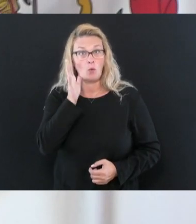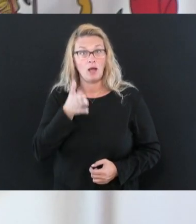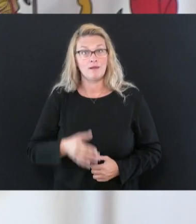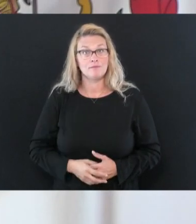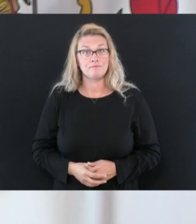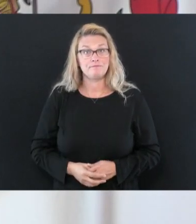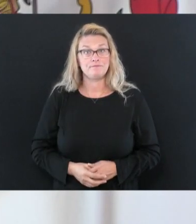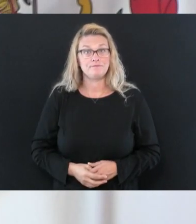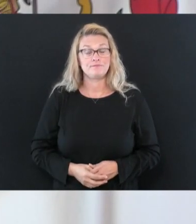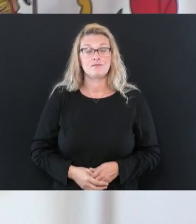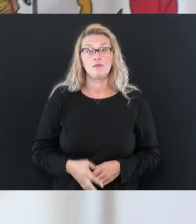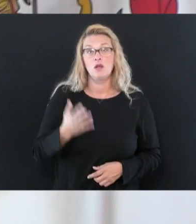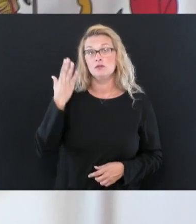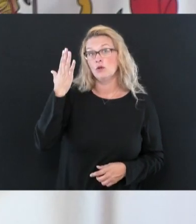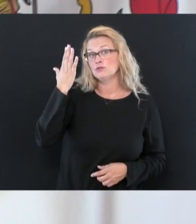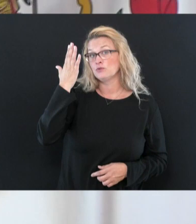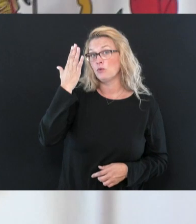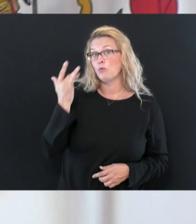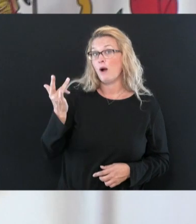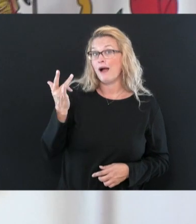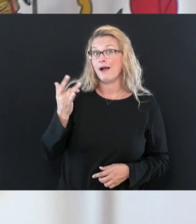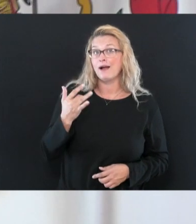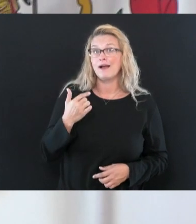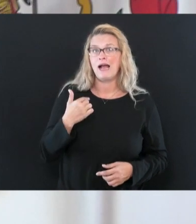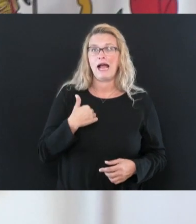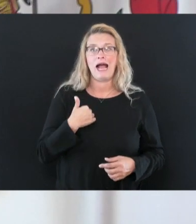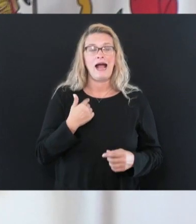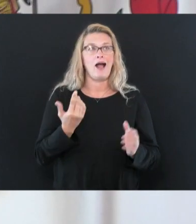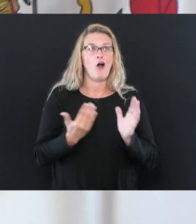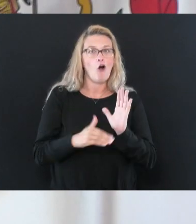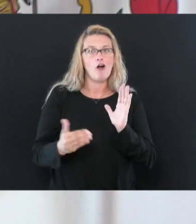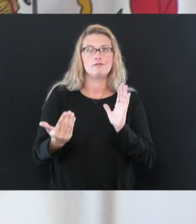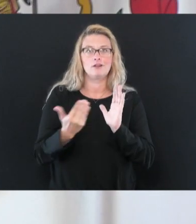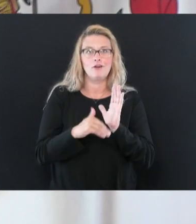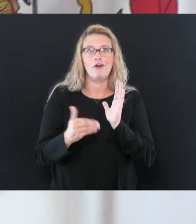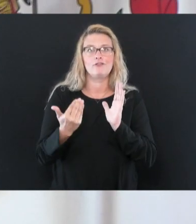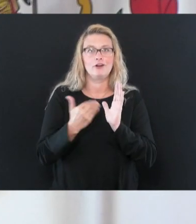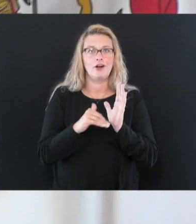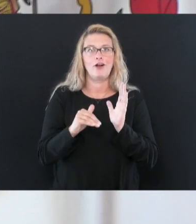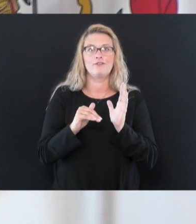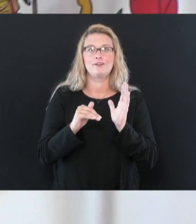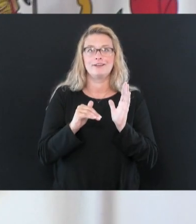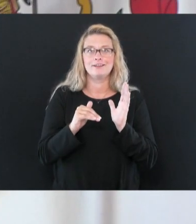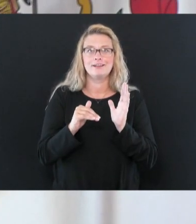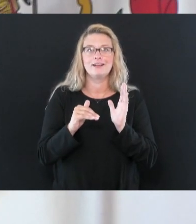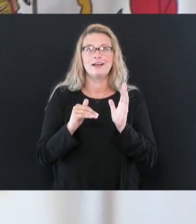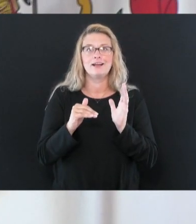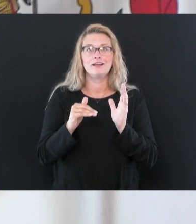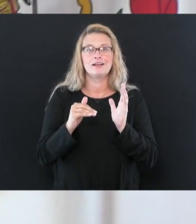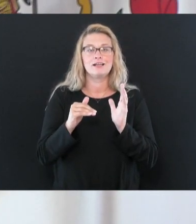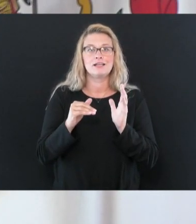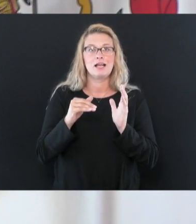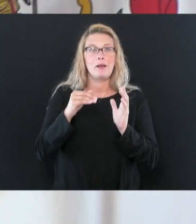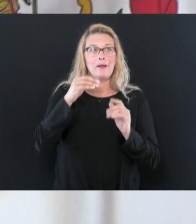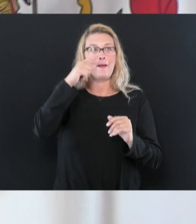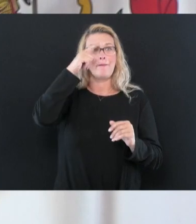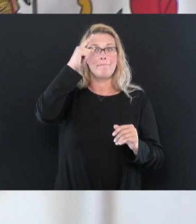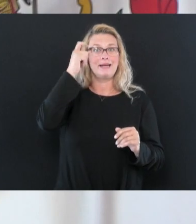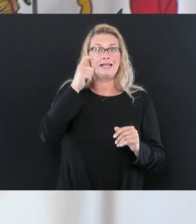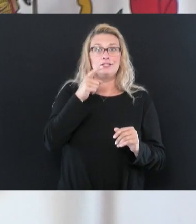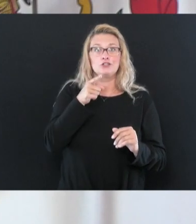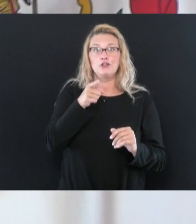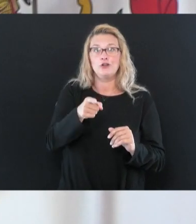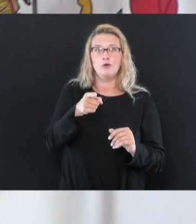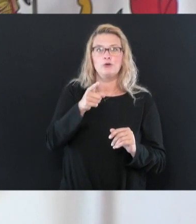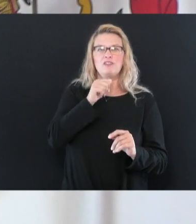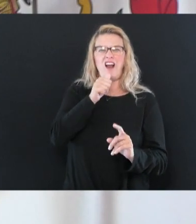That's why I say so many days, so often, every time. Just because it hasn't hit you at